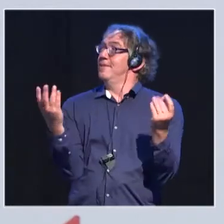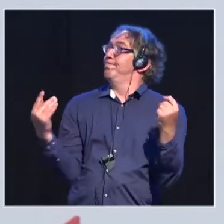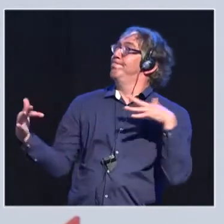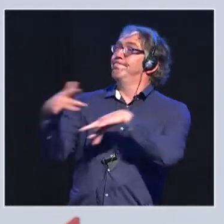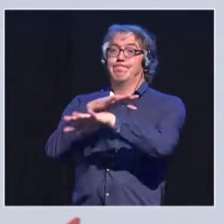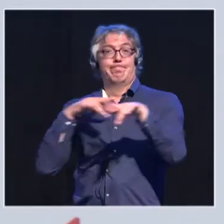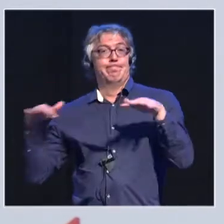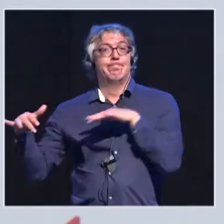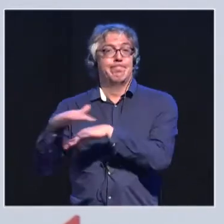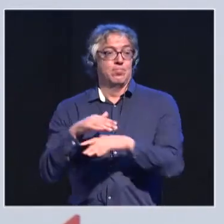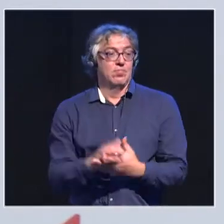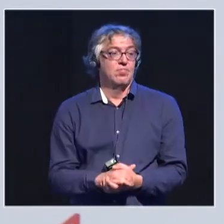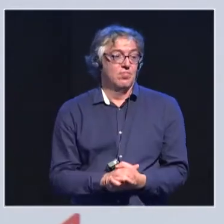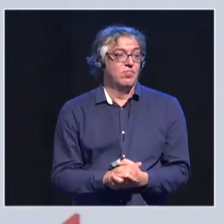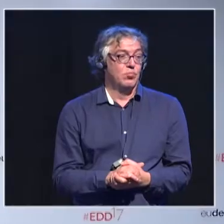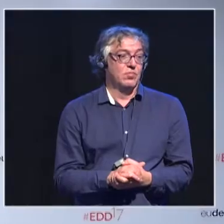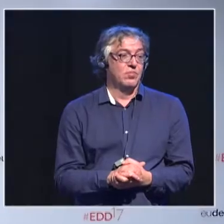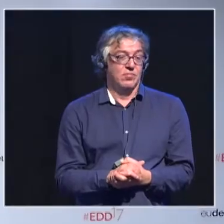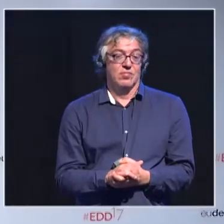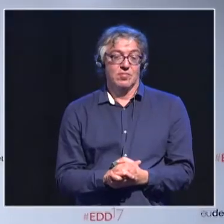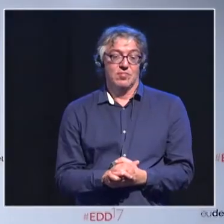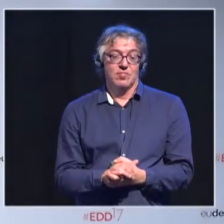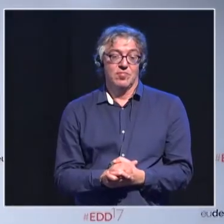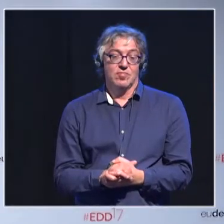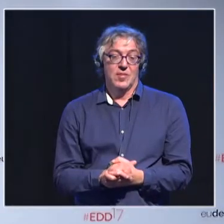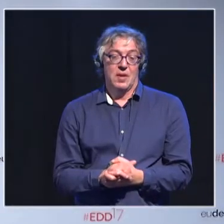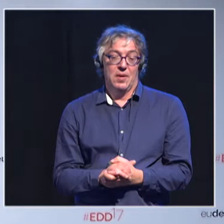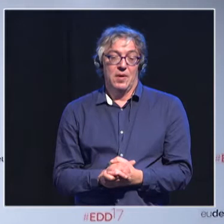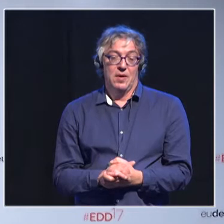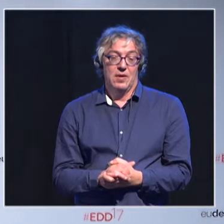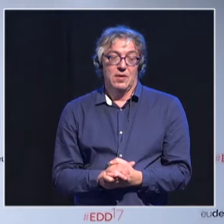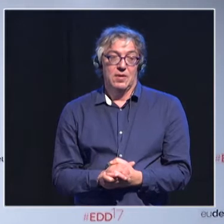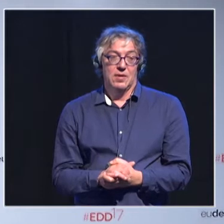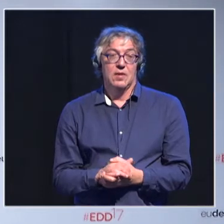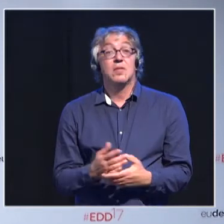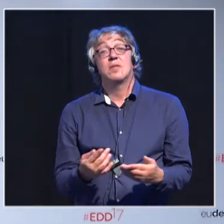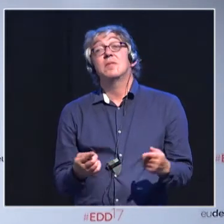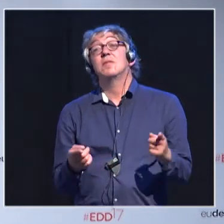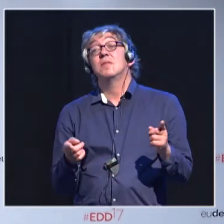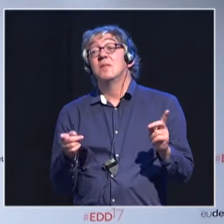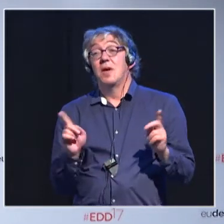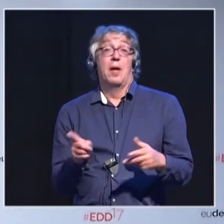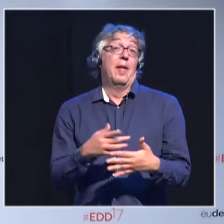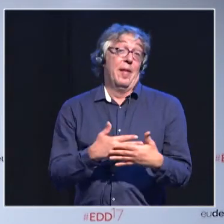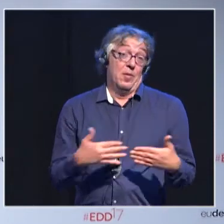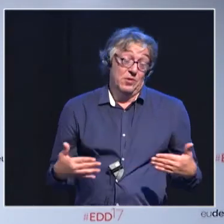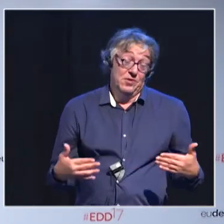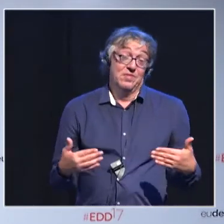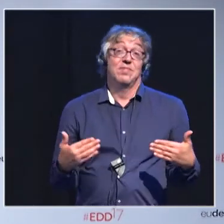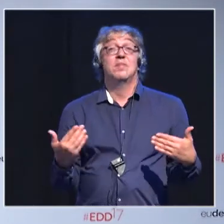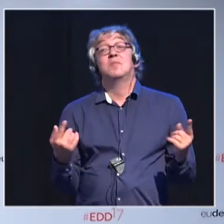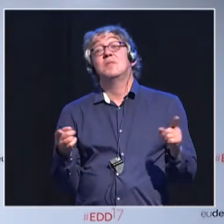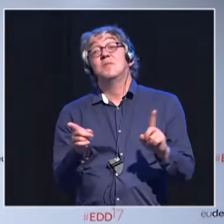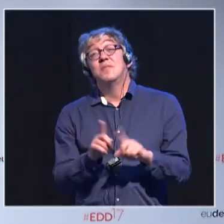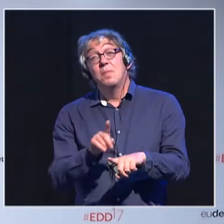was pointed out by Mr. Sabah. But also, we want to make sure that it's not just about connecting